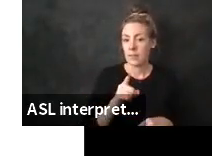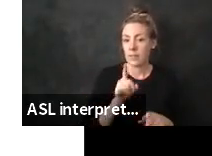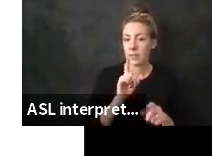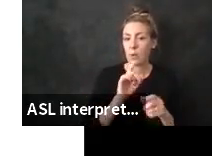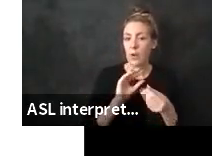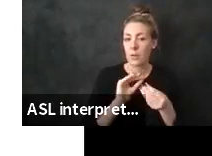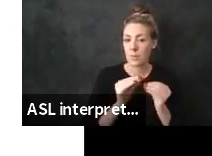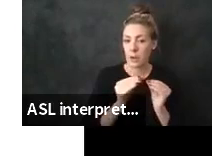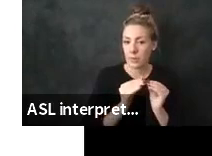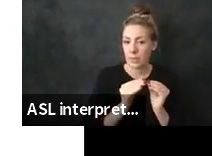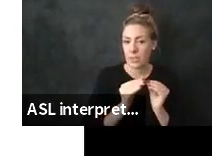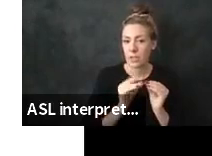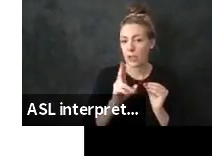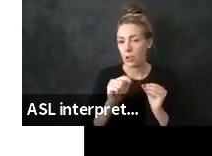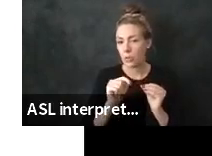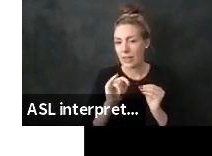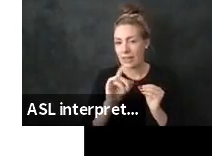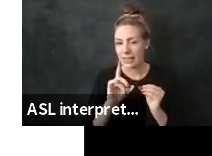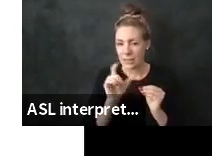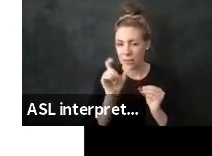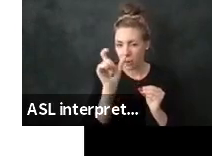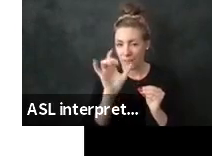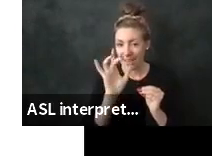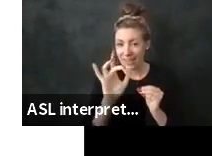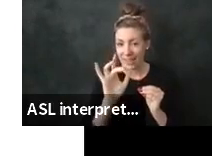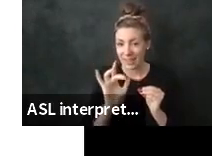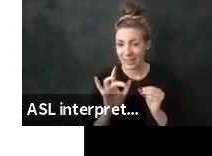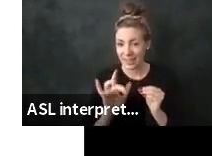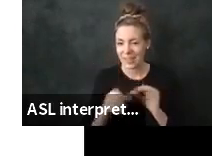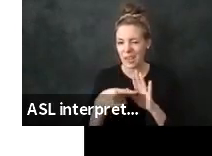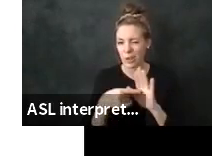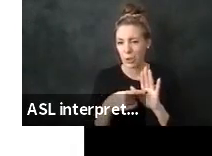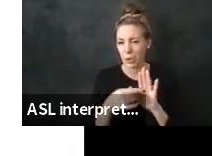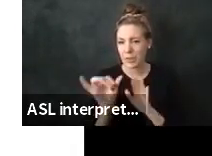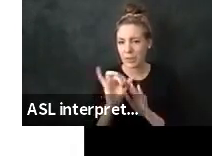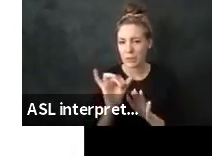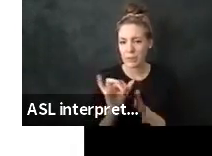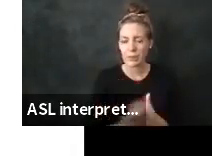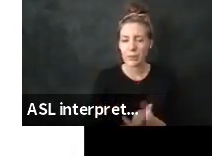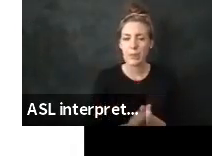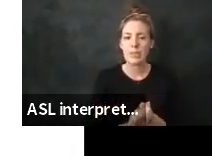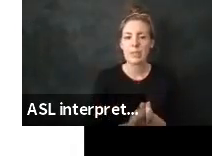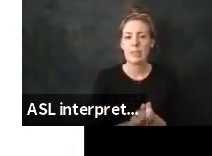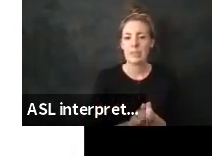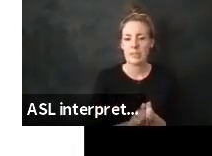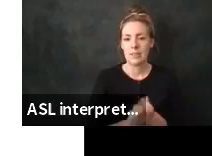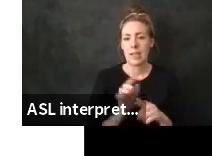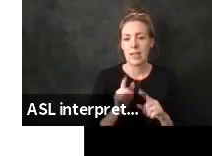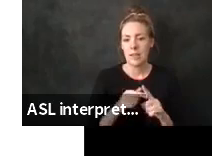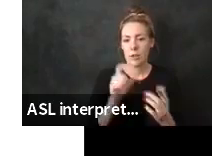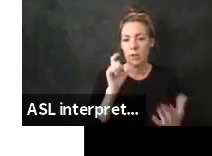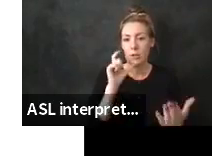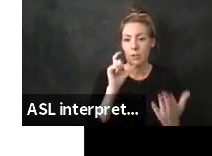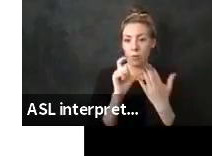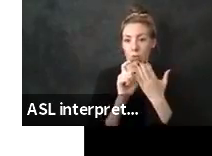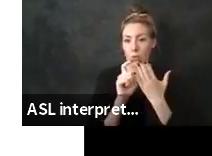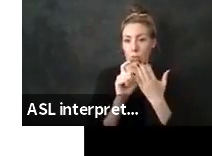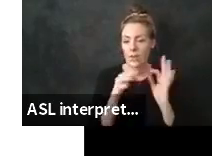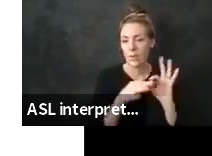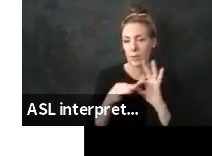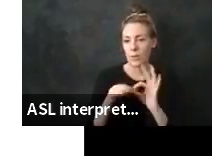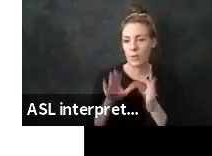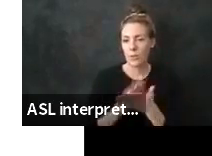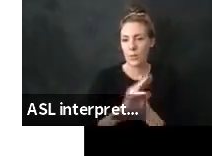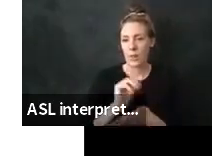with the unit IDs. I'll show you what that means in the upcoming slides. And then you can actually zoom in closely. It corresponds with your paper